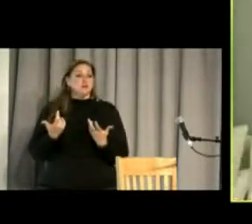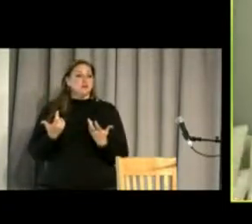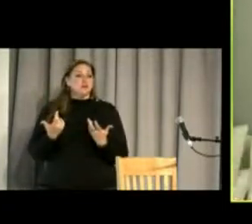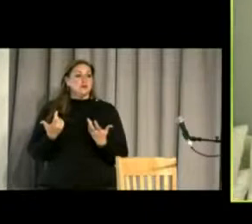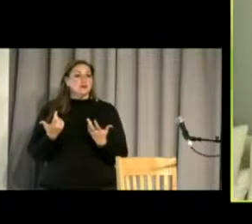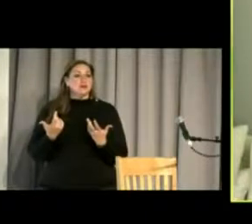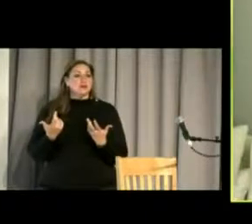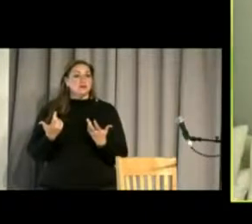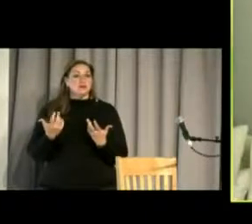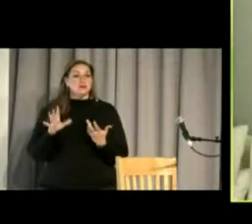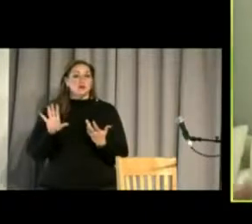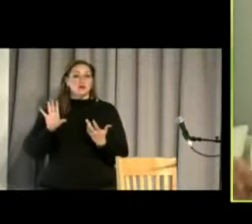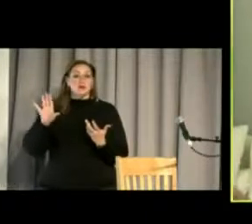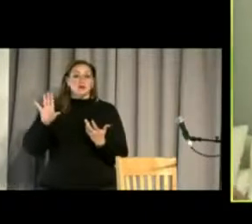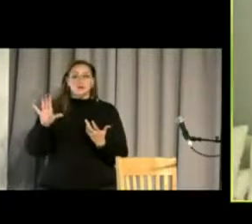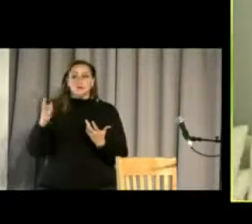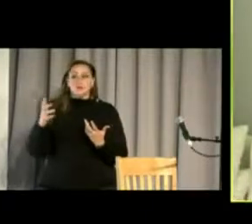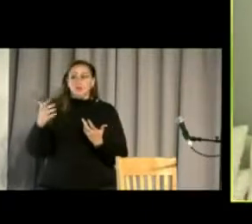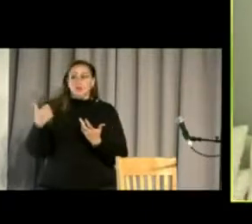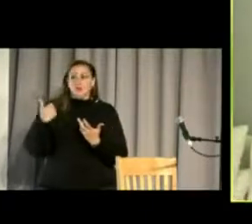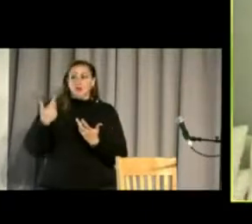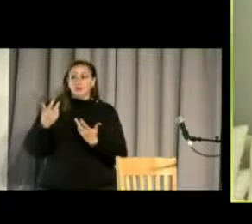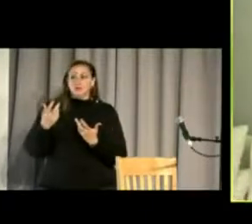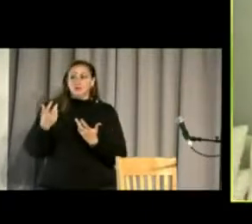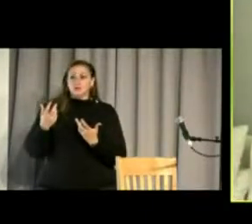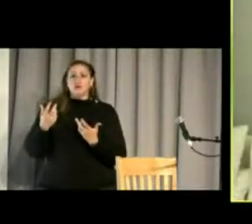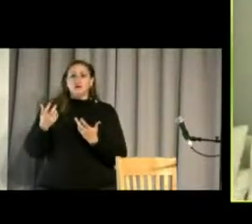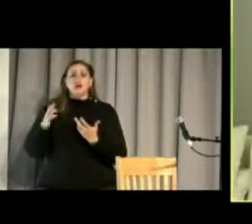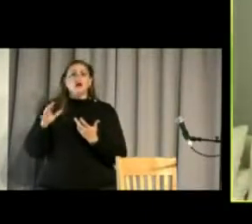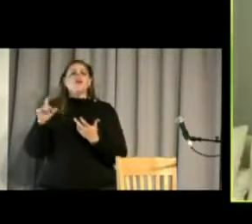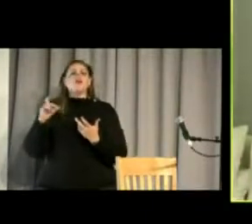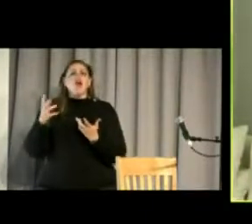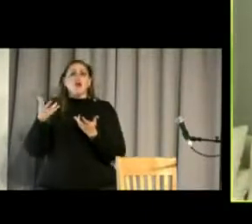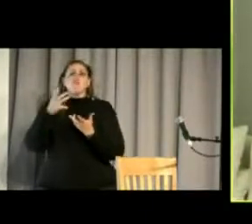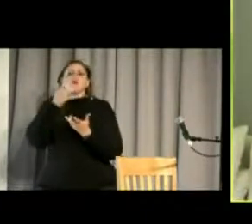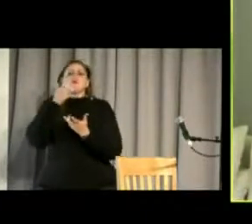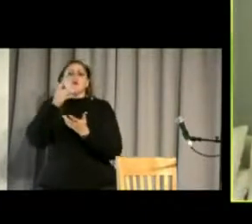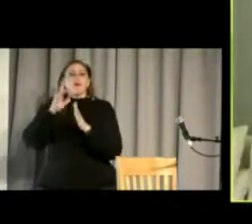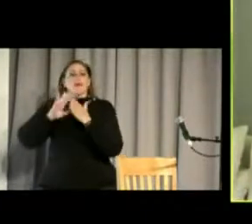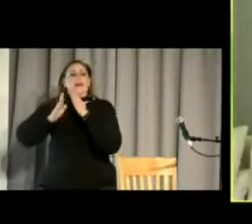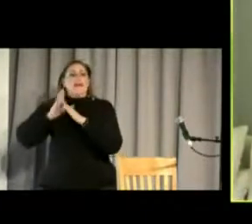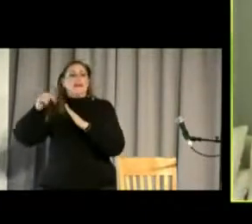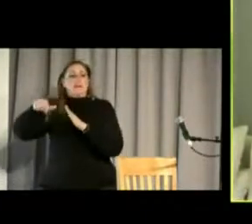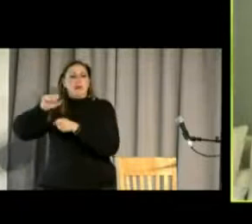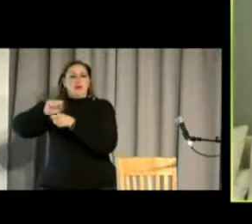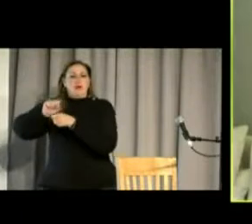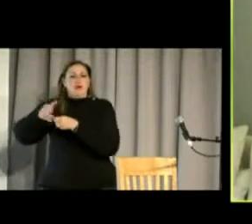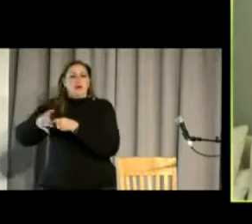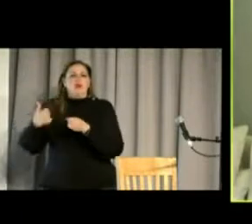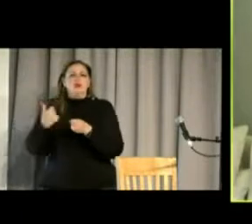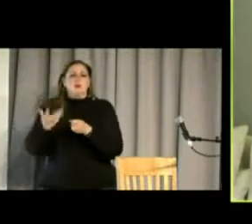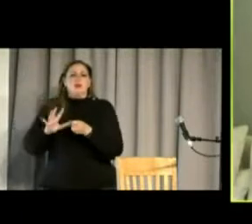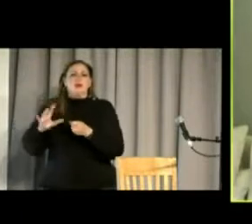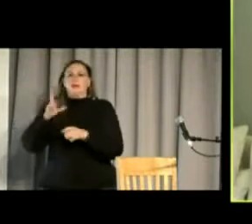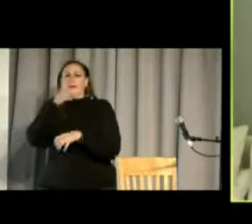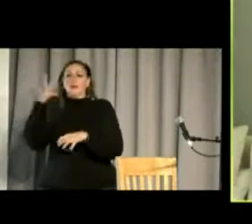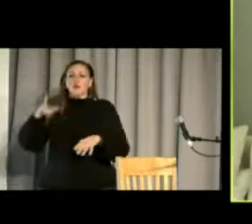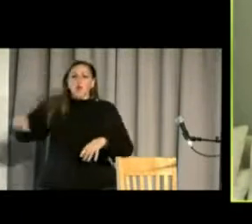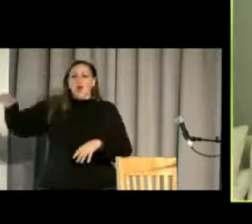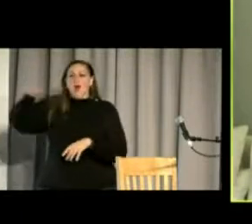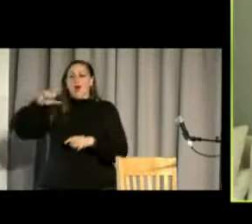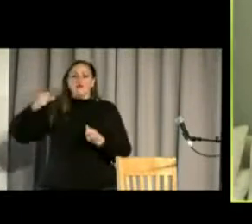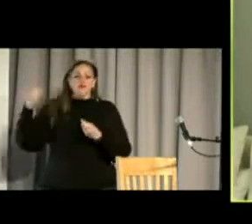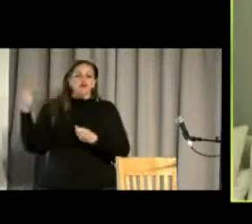they don't want to let go, and they don't want to be out in the rural community having to drive everywhere and not be able to